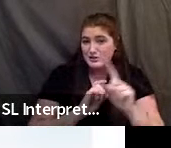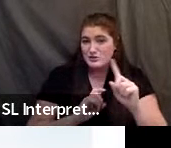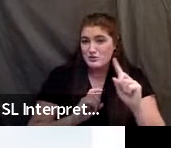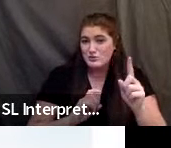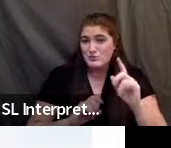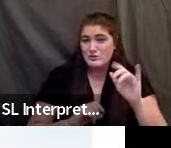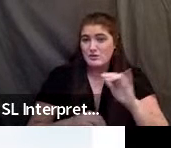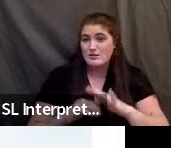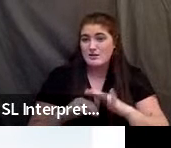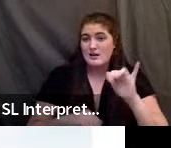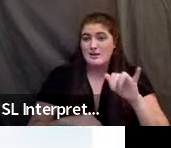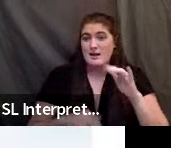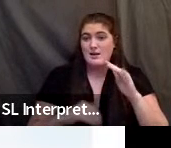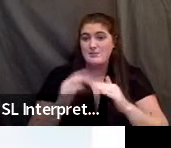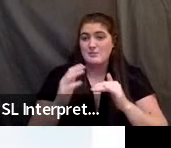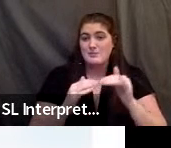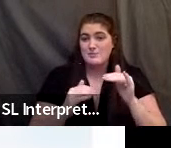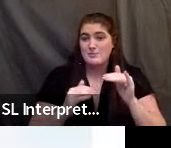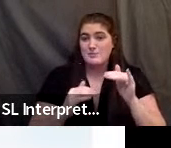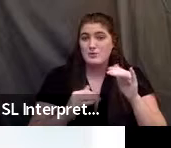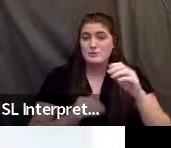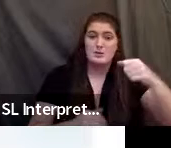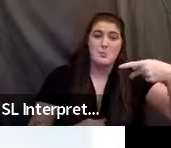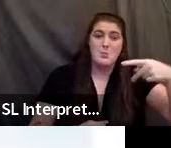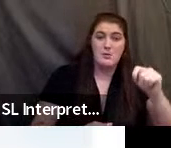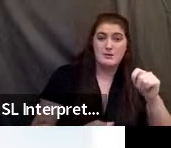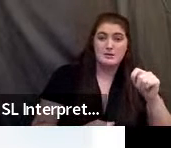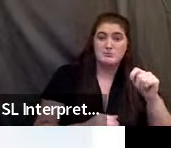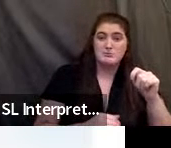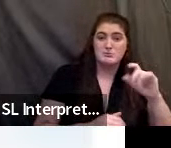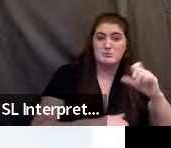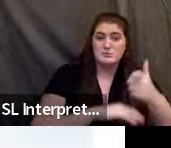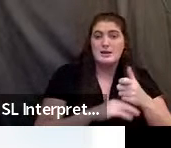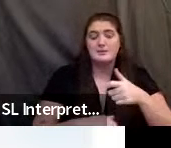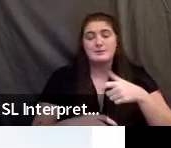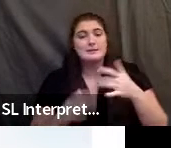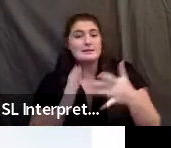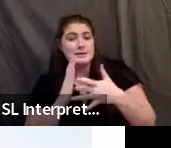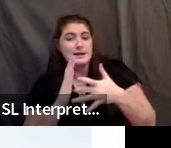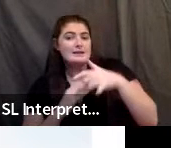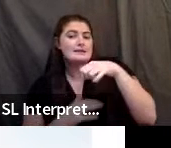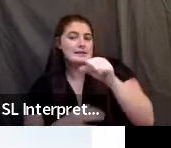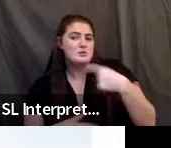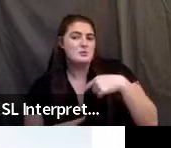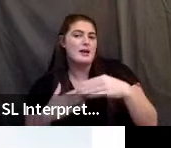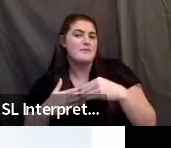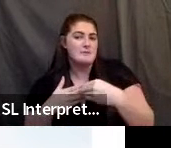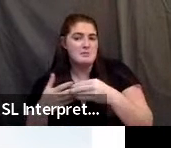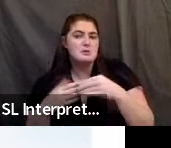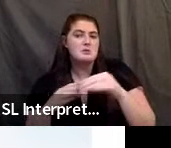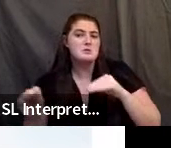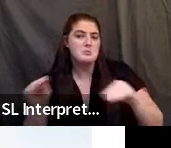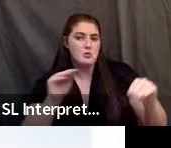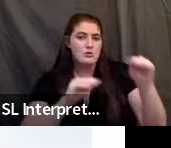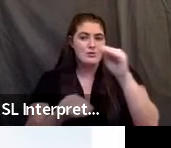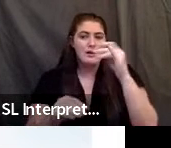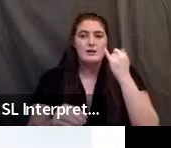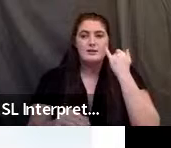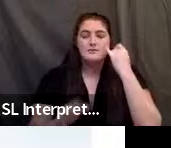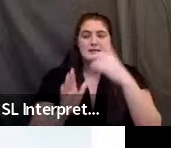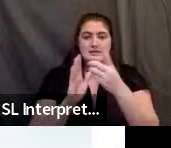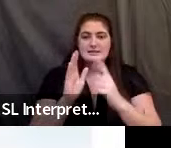go? Technically, yes, because we have flexibility to move around partitions as design